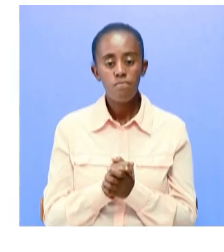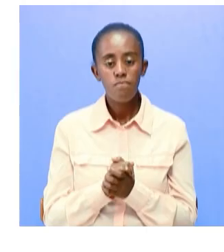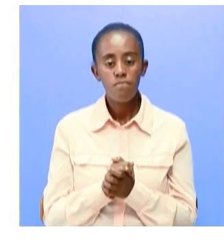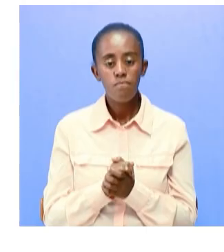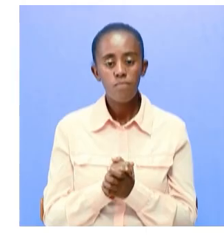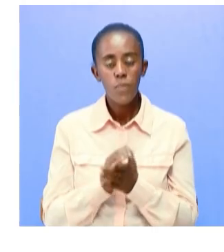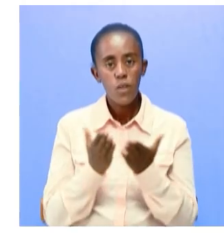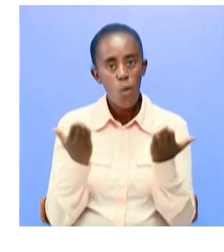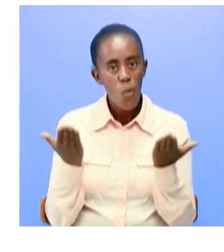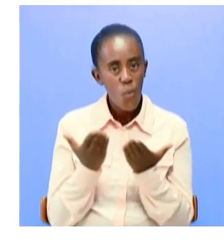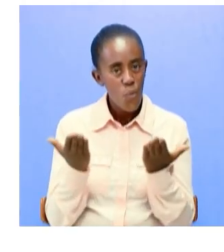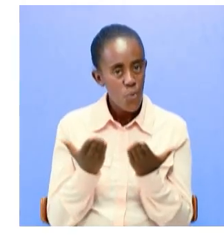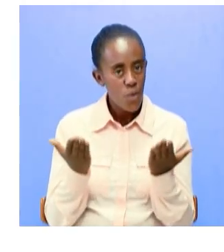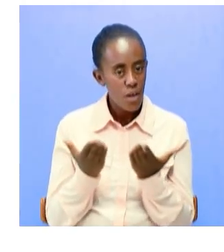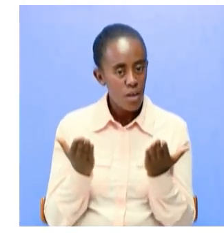where,